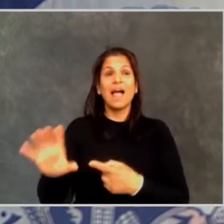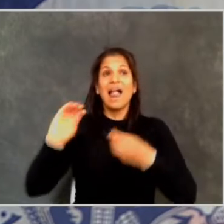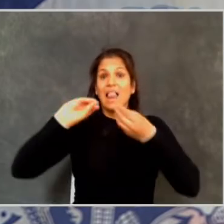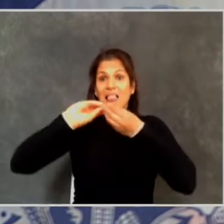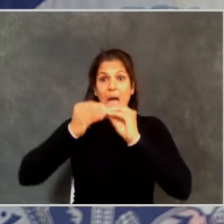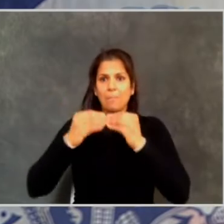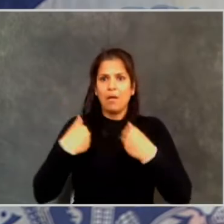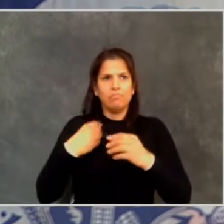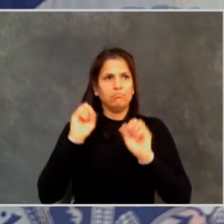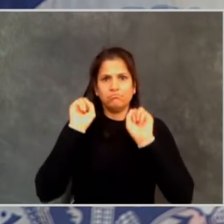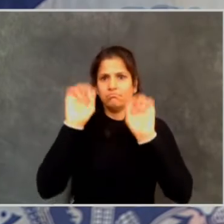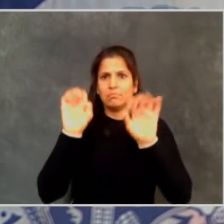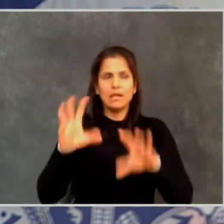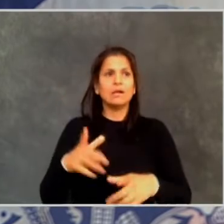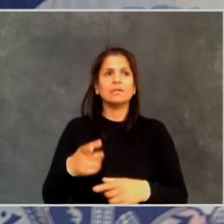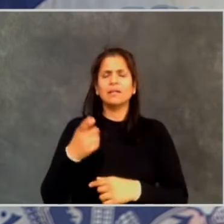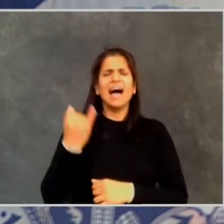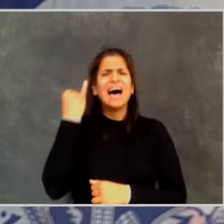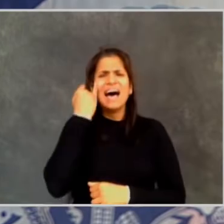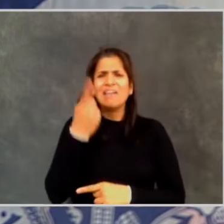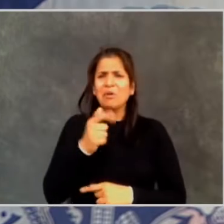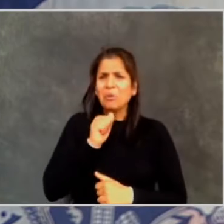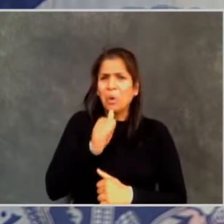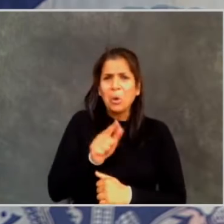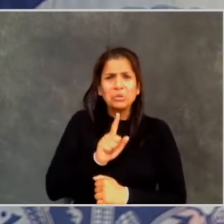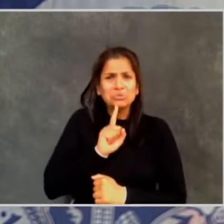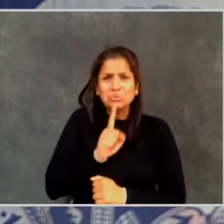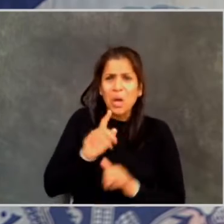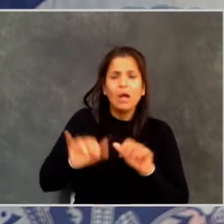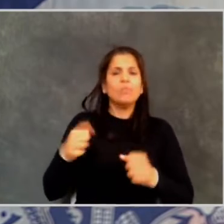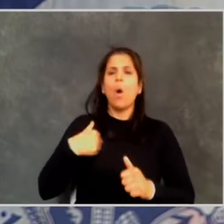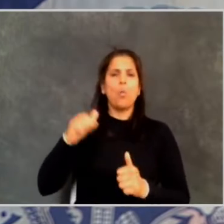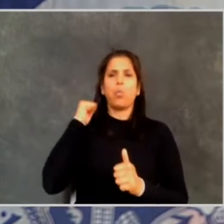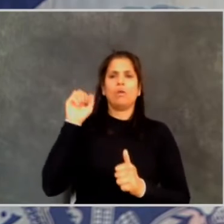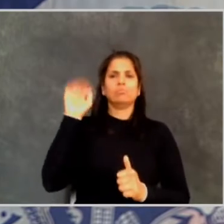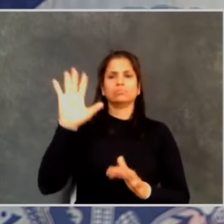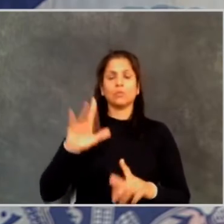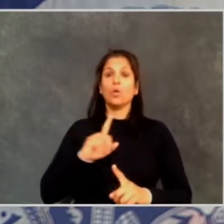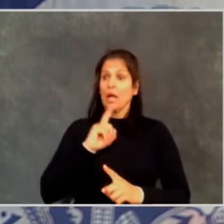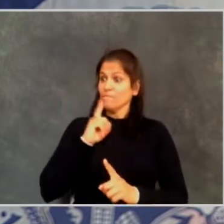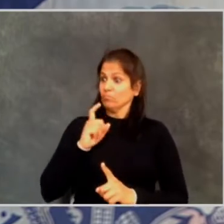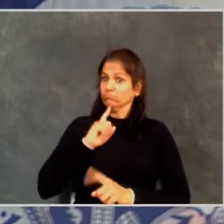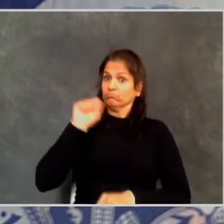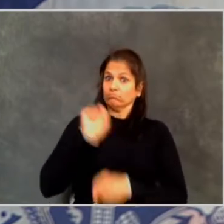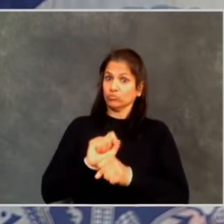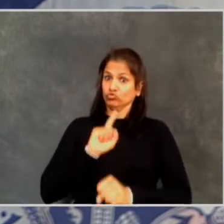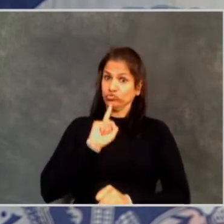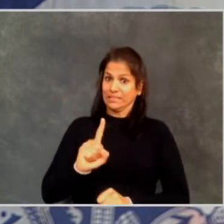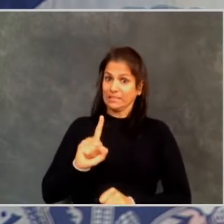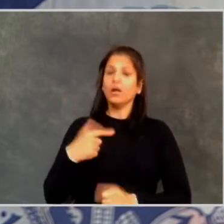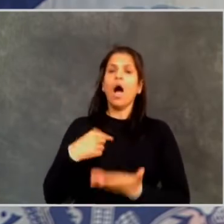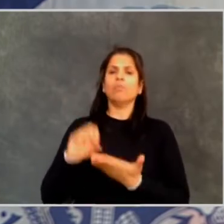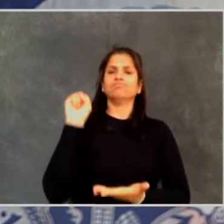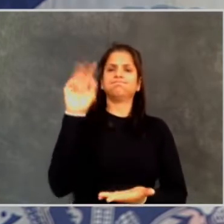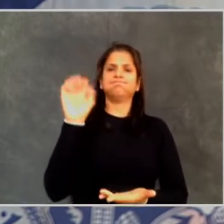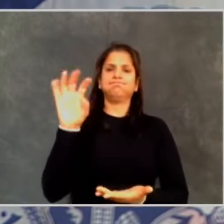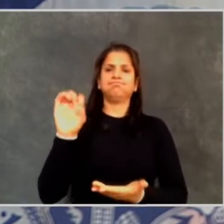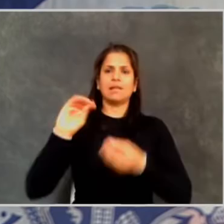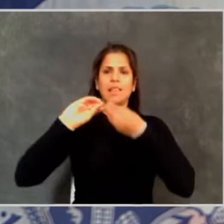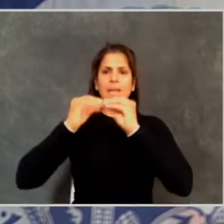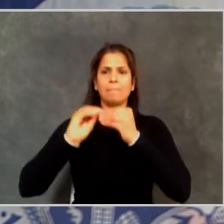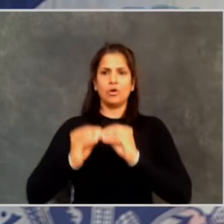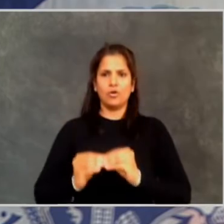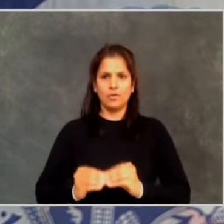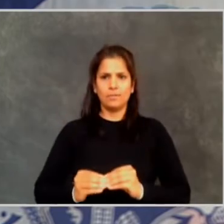can go into much more specifically, is there are some kind of data that they do not feel at the health department they're getting full data on